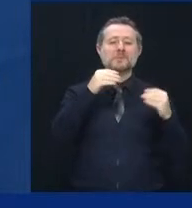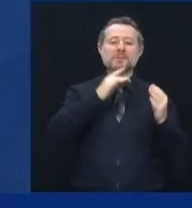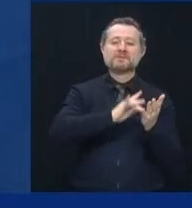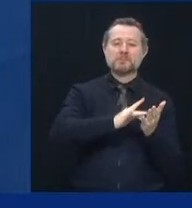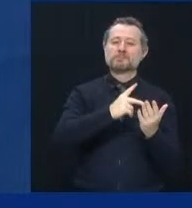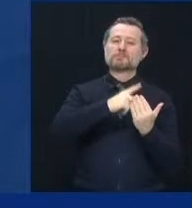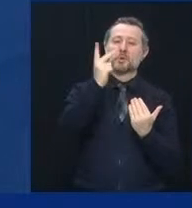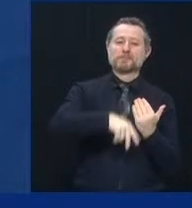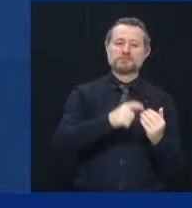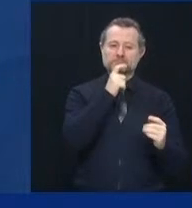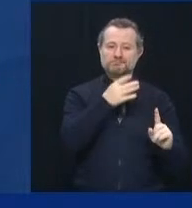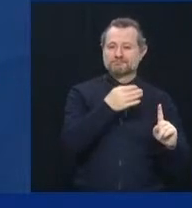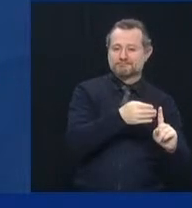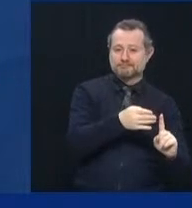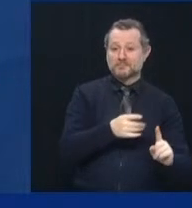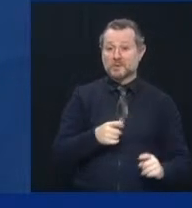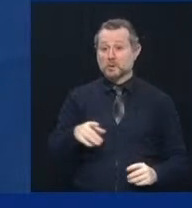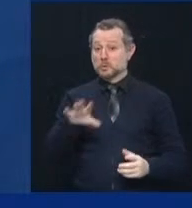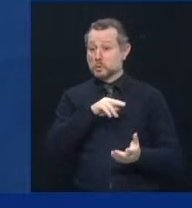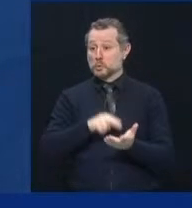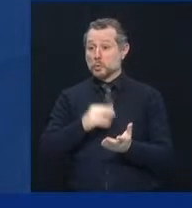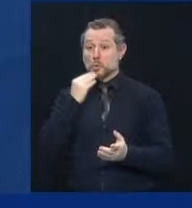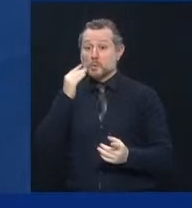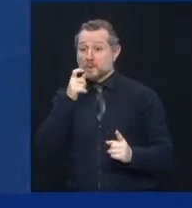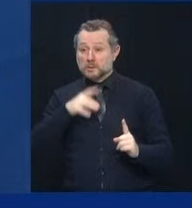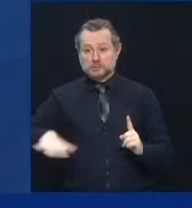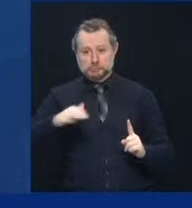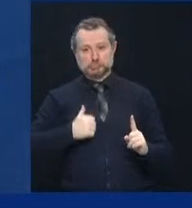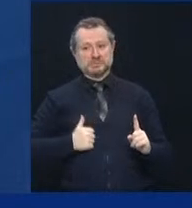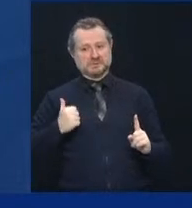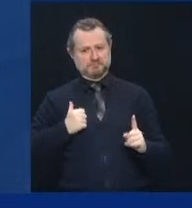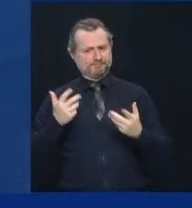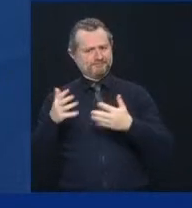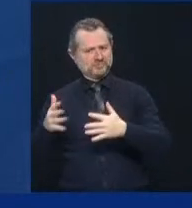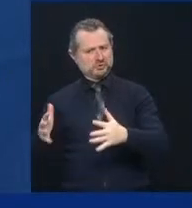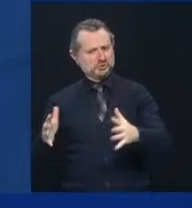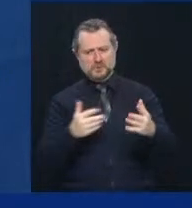All nursing home residents have been offered a vaccine.